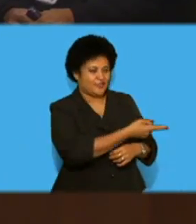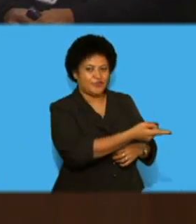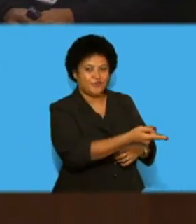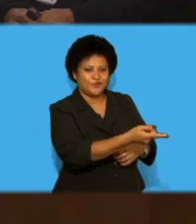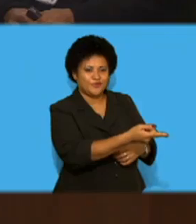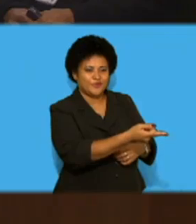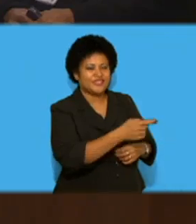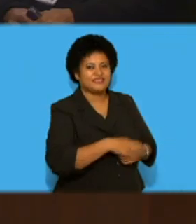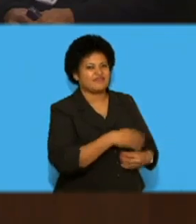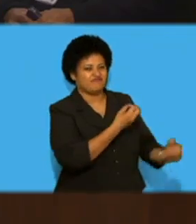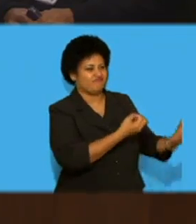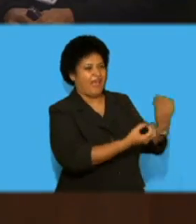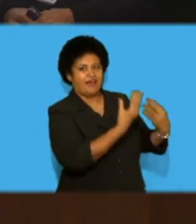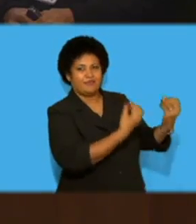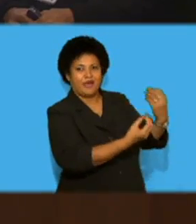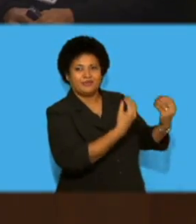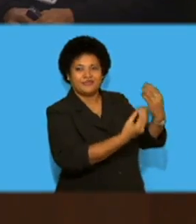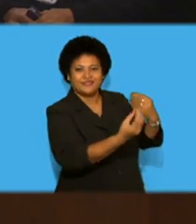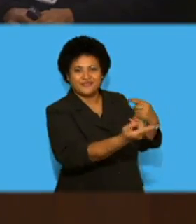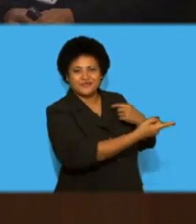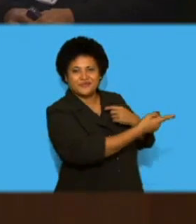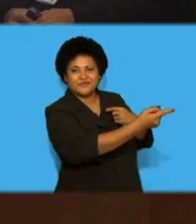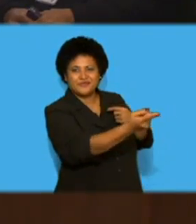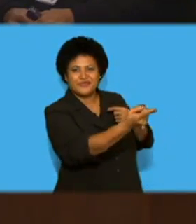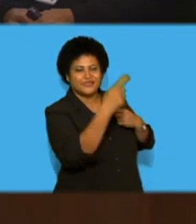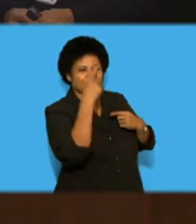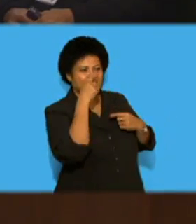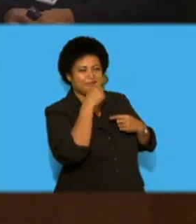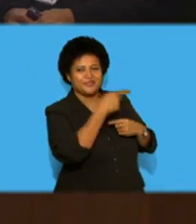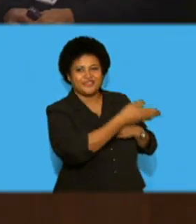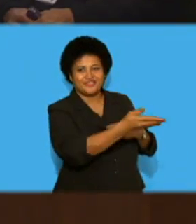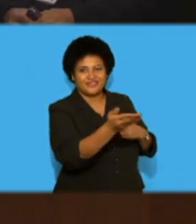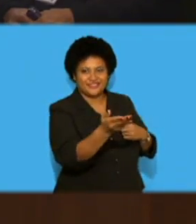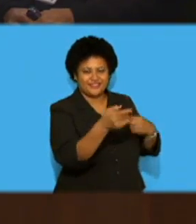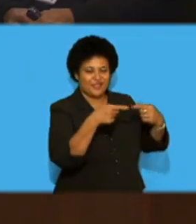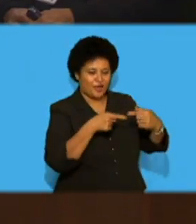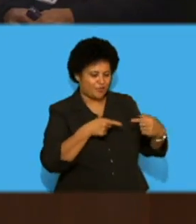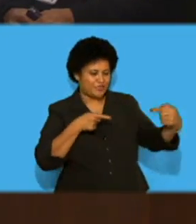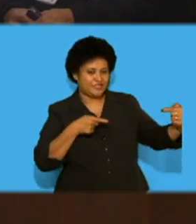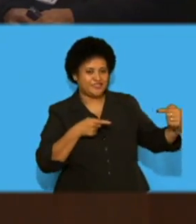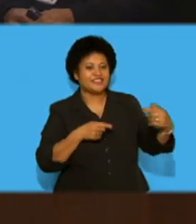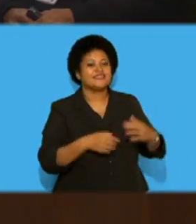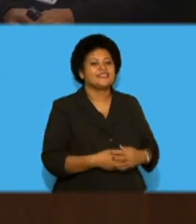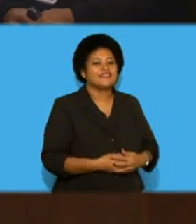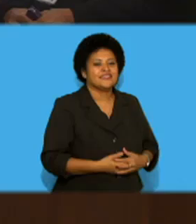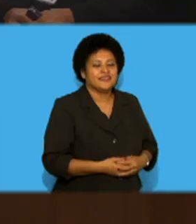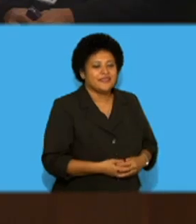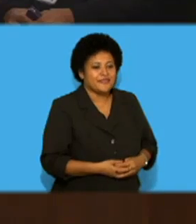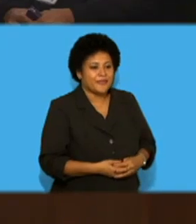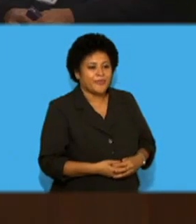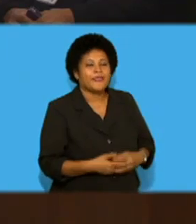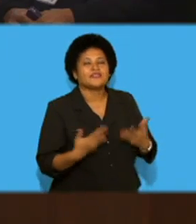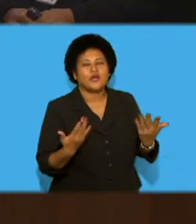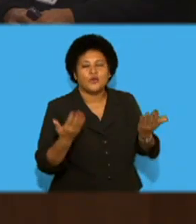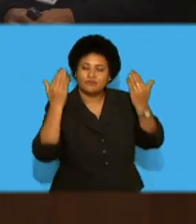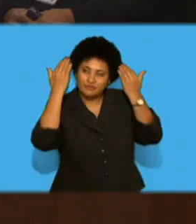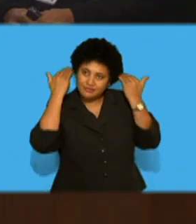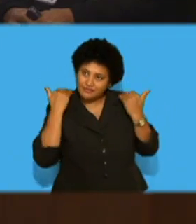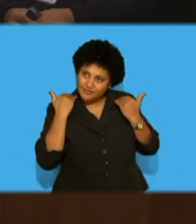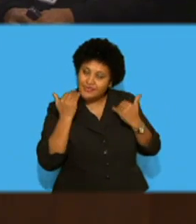soon. Because all your ammunition will be running out. Madam Speaker, please, Madam